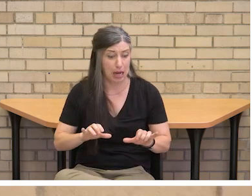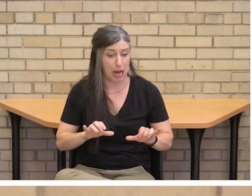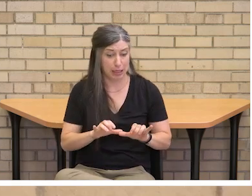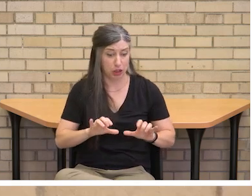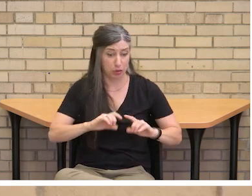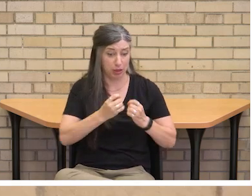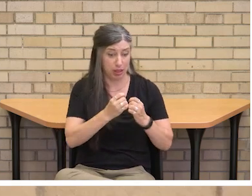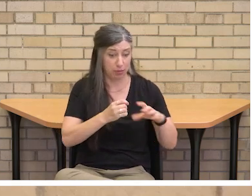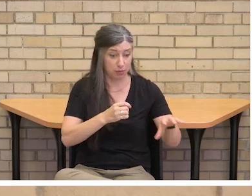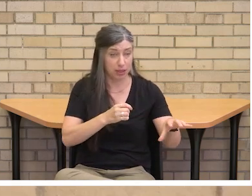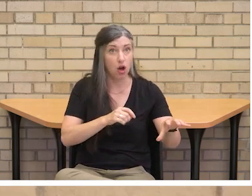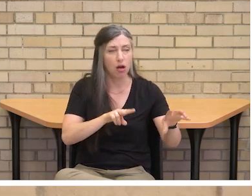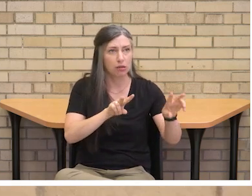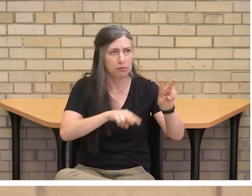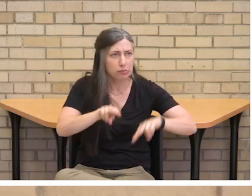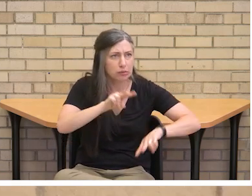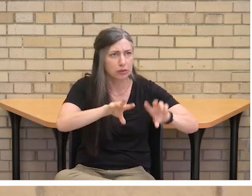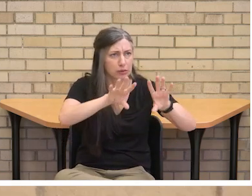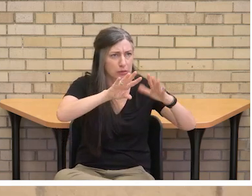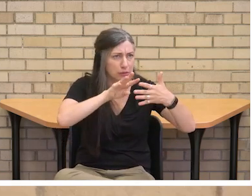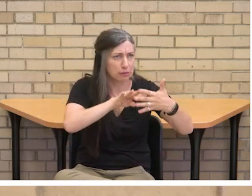engineering teams evaluate